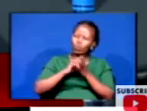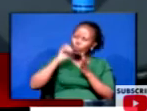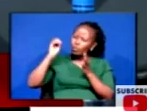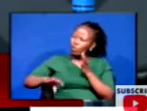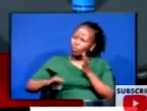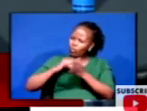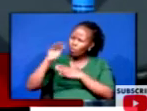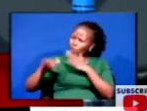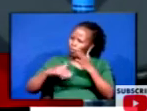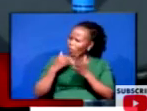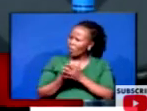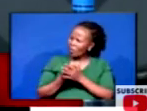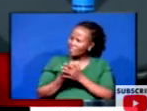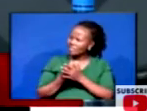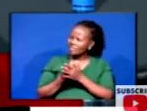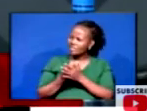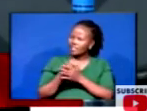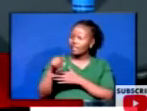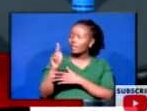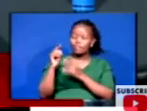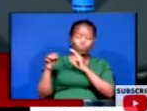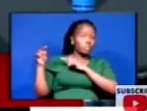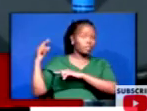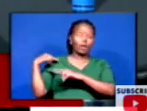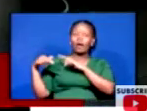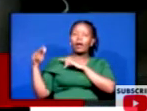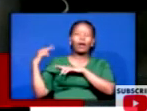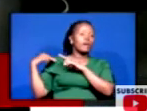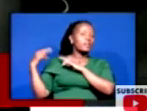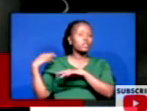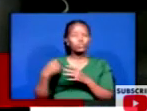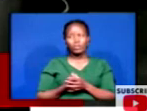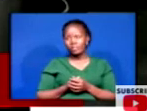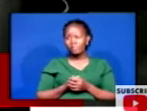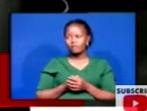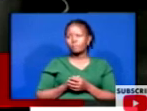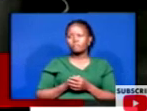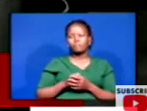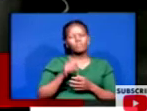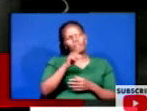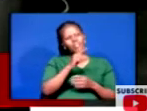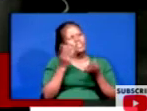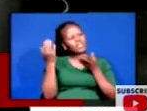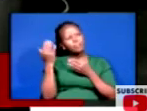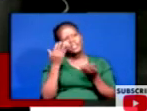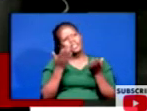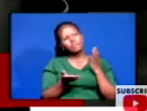position, I think that was a record breaker in our country. Terry, yes. Swaka says it was a record breaker. He expected at least one.